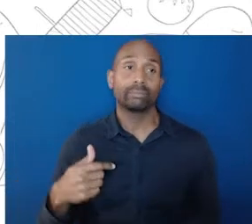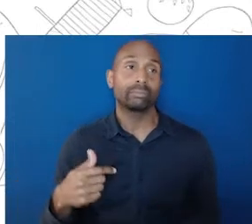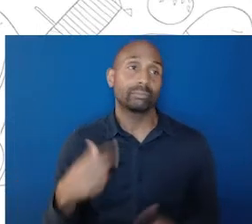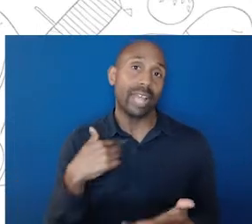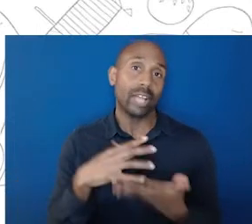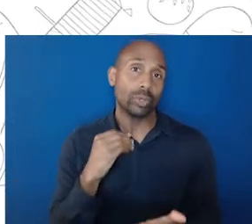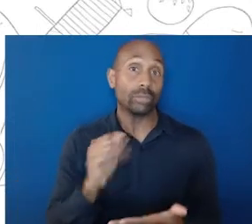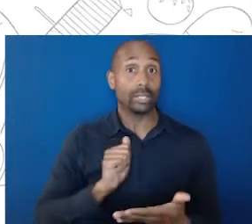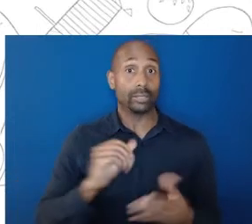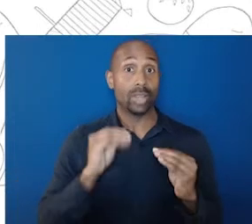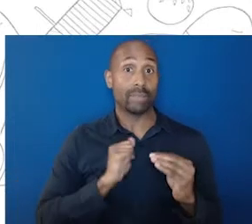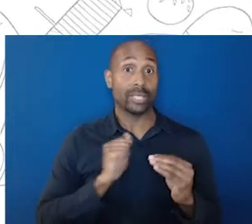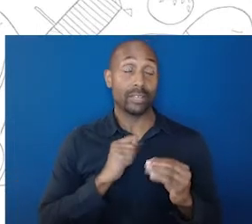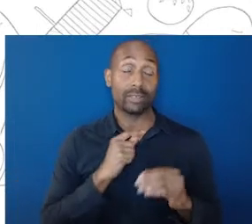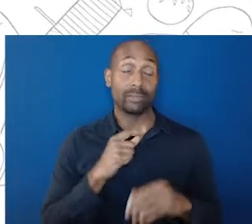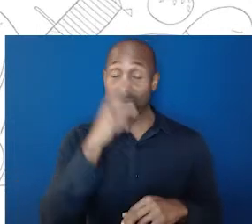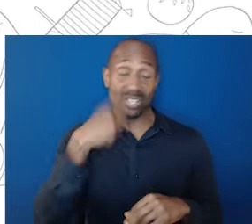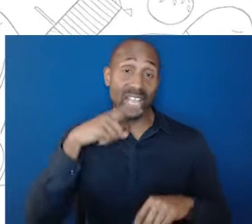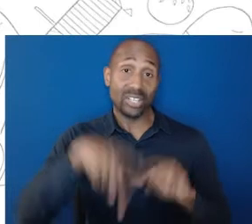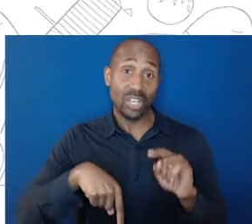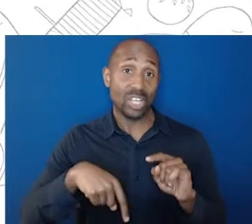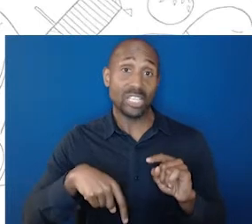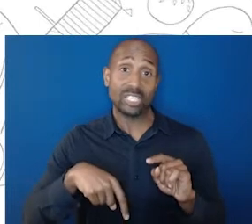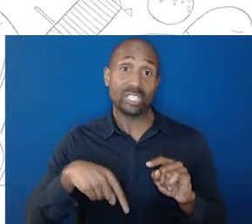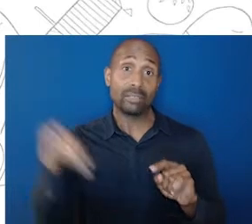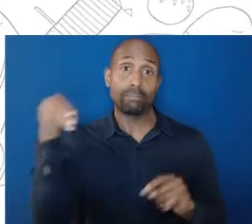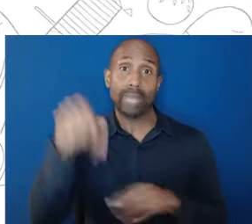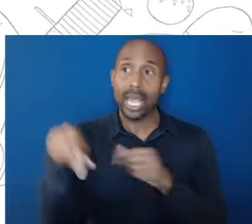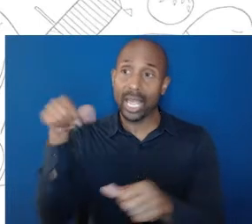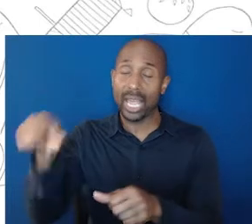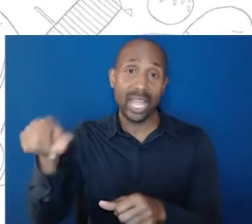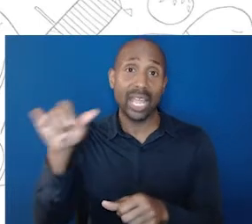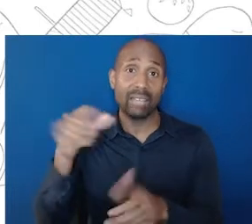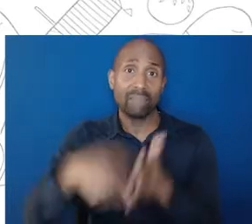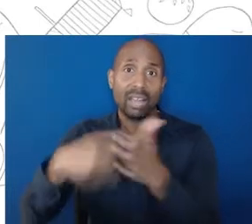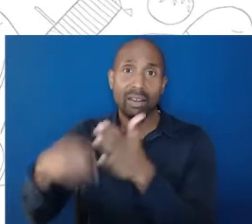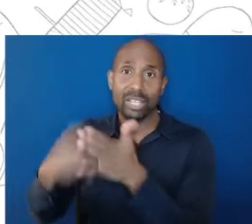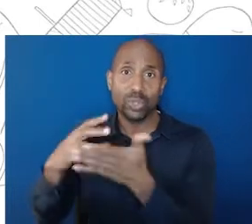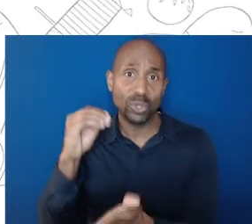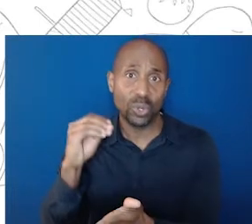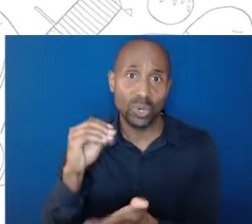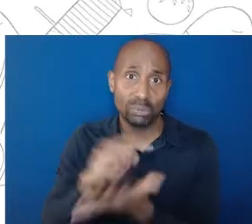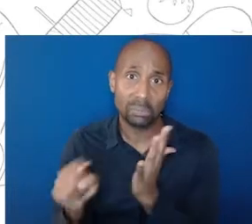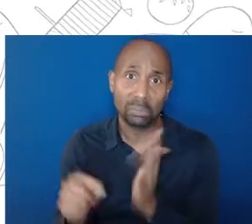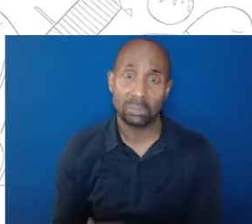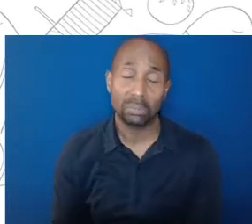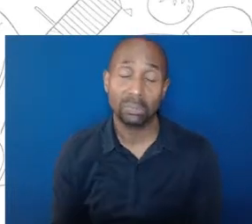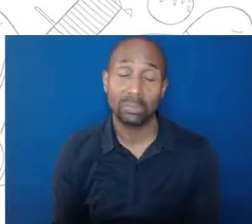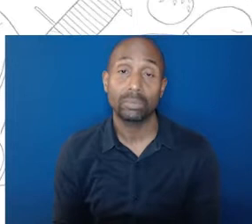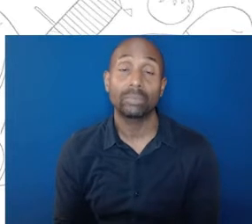I'm self-taught because I just was not able as an artist to pay exorbitant prices to learn this.